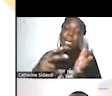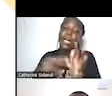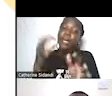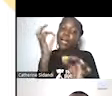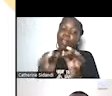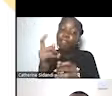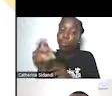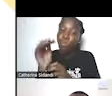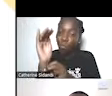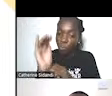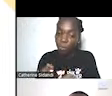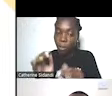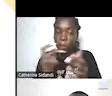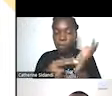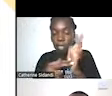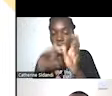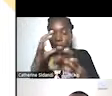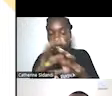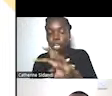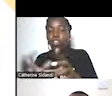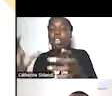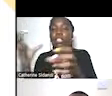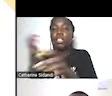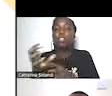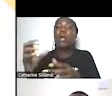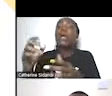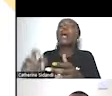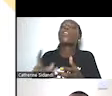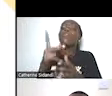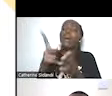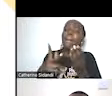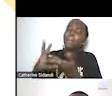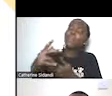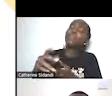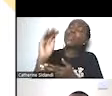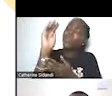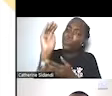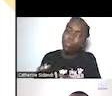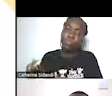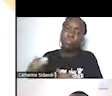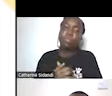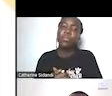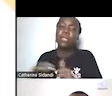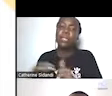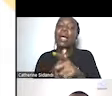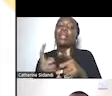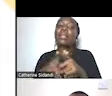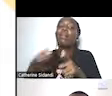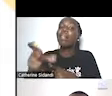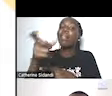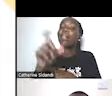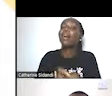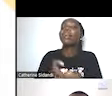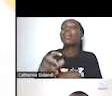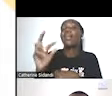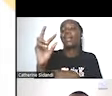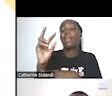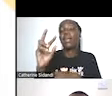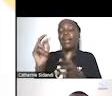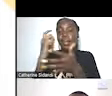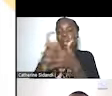you can quickly get to a decision, cut costs and increase revenue. So in a business, we are always balancing costs